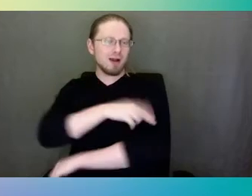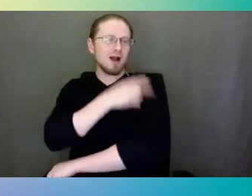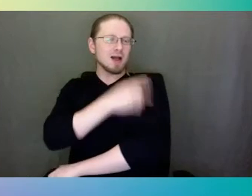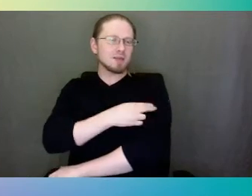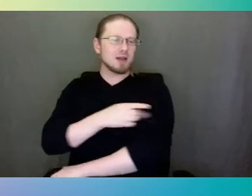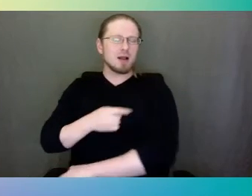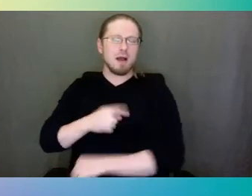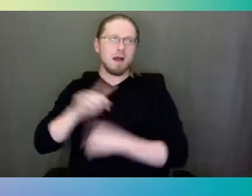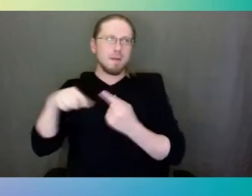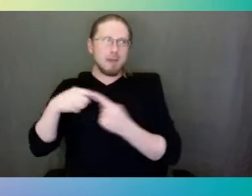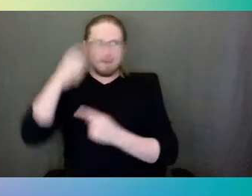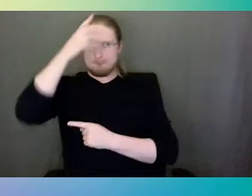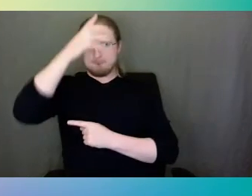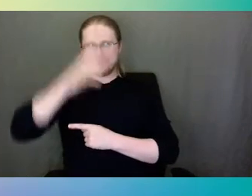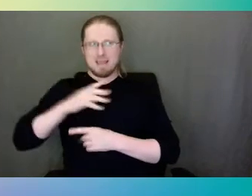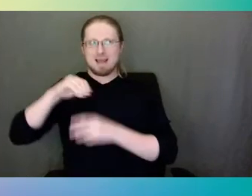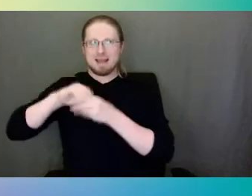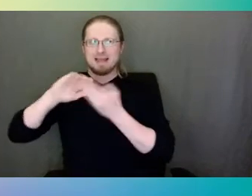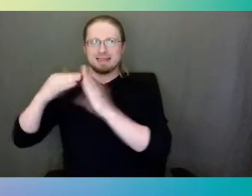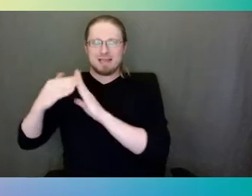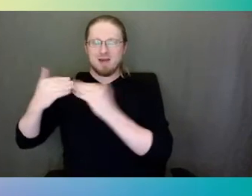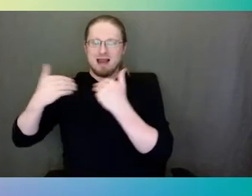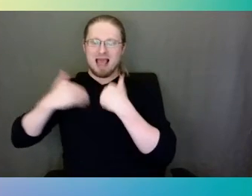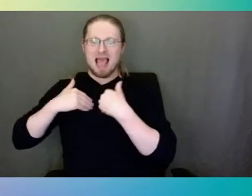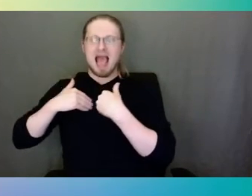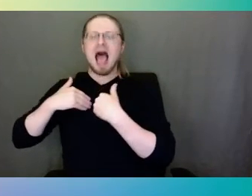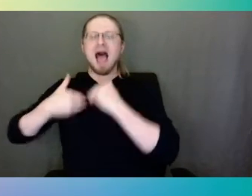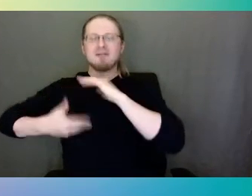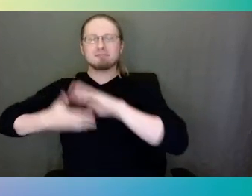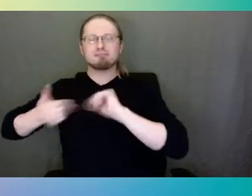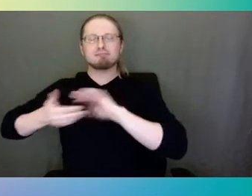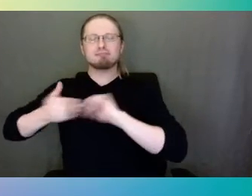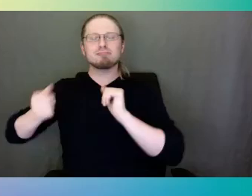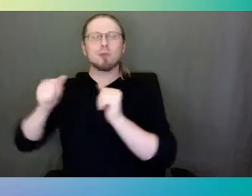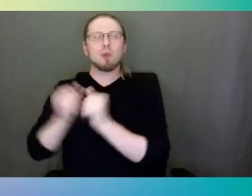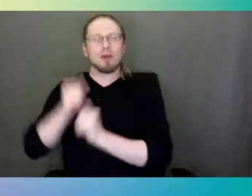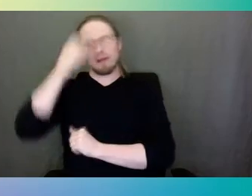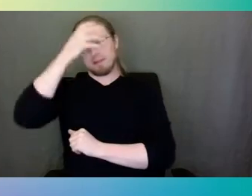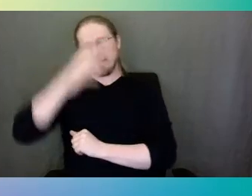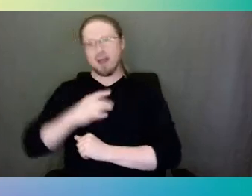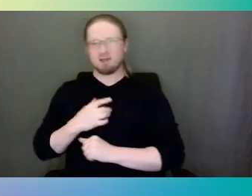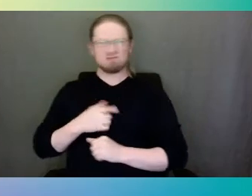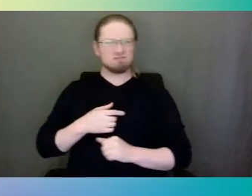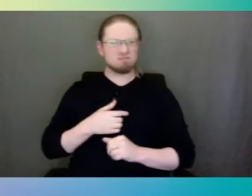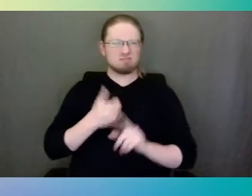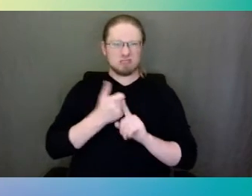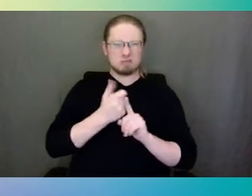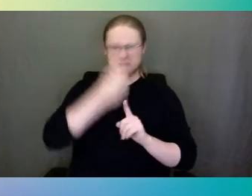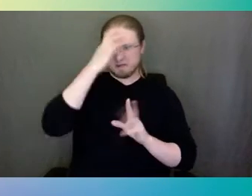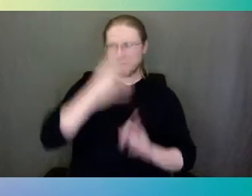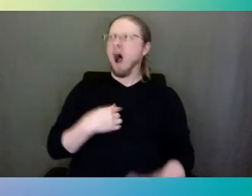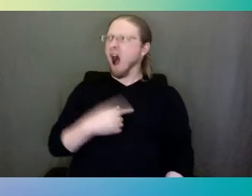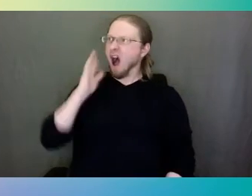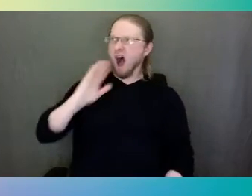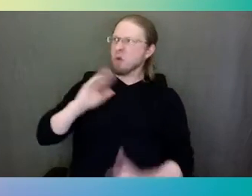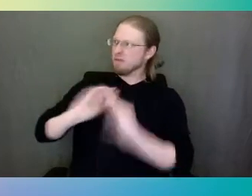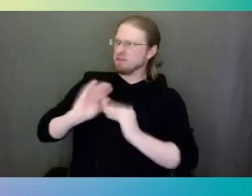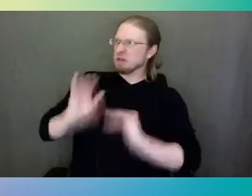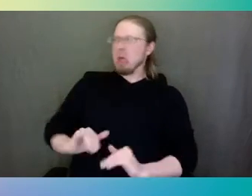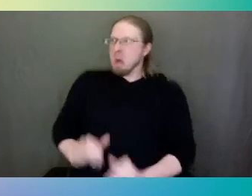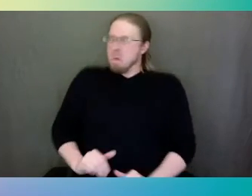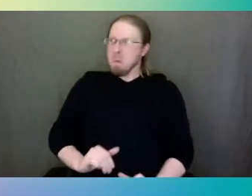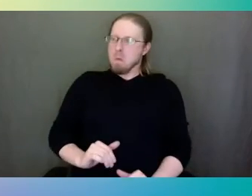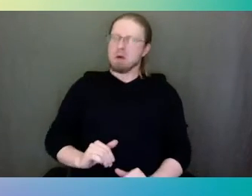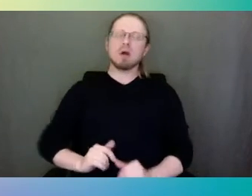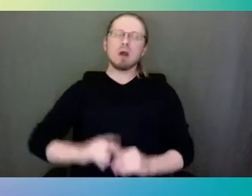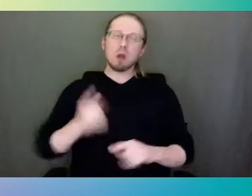having sex with men. And he decided he was going to do something about this. So he went to the head of his base and he said,